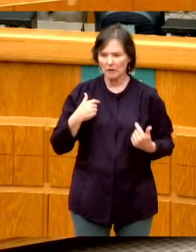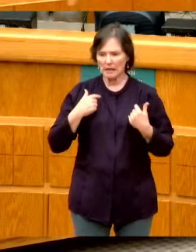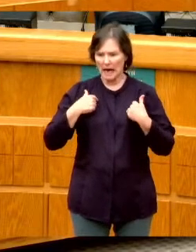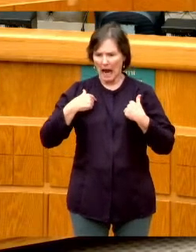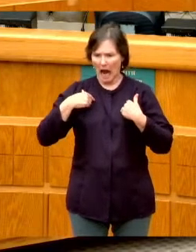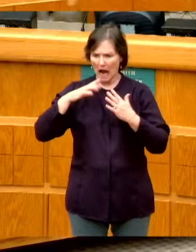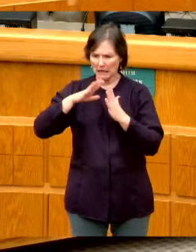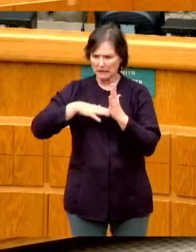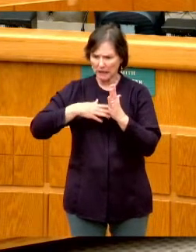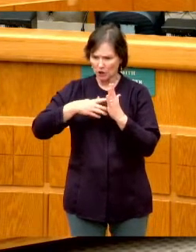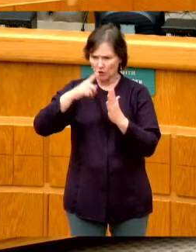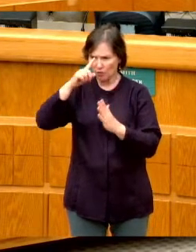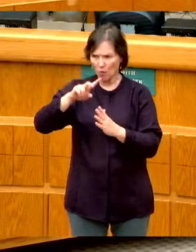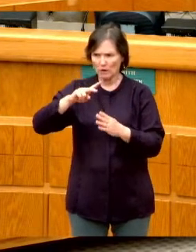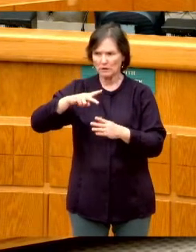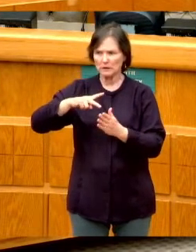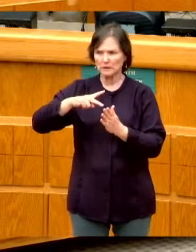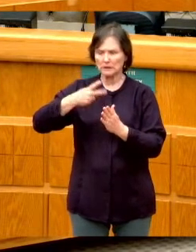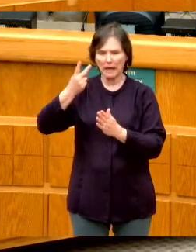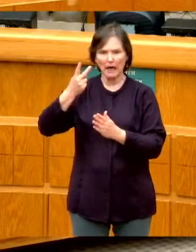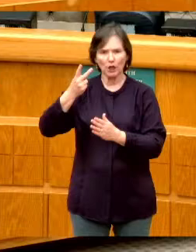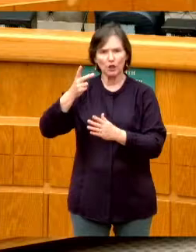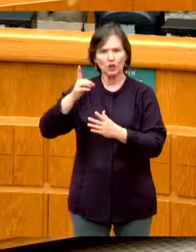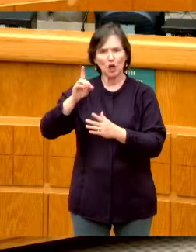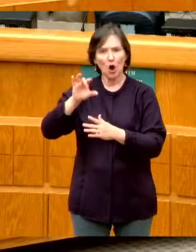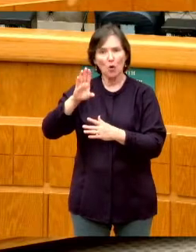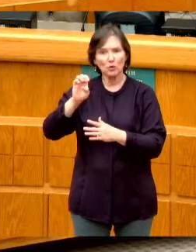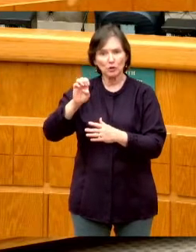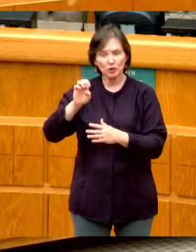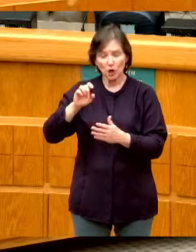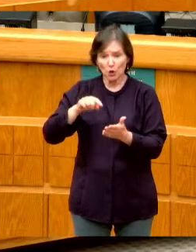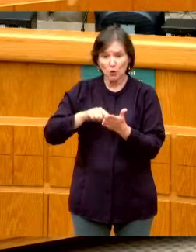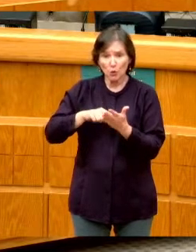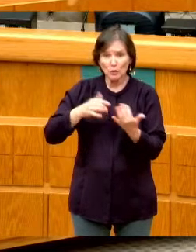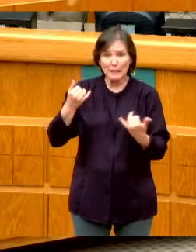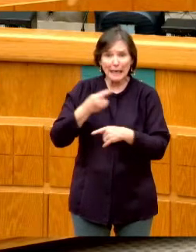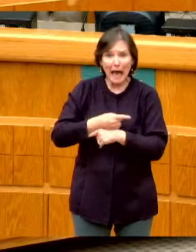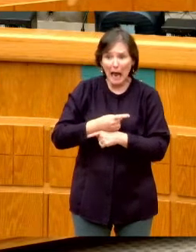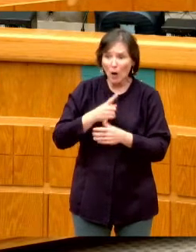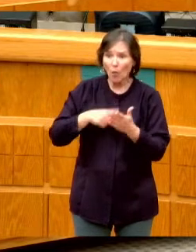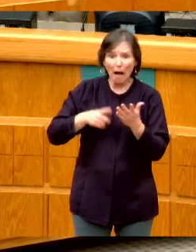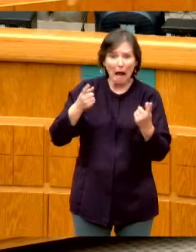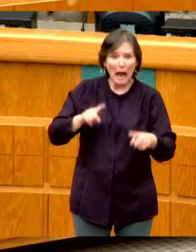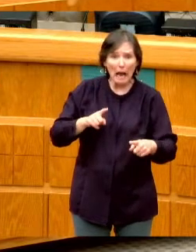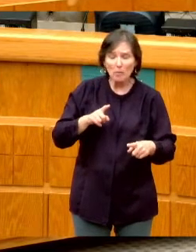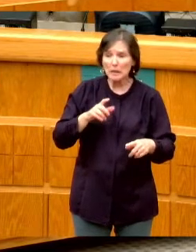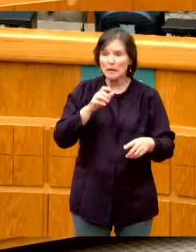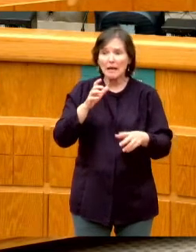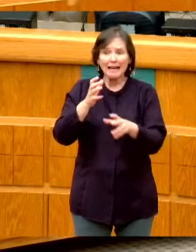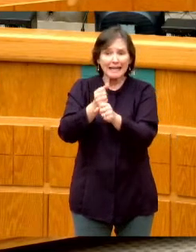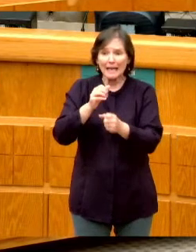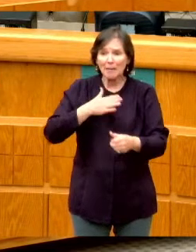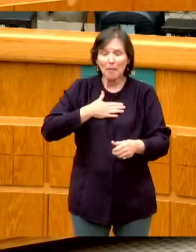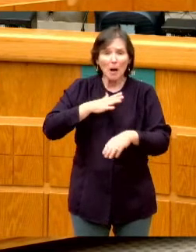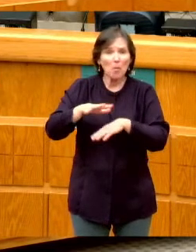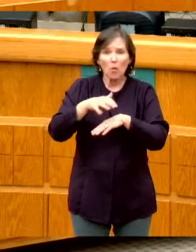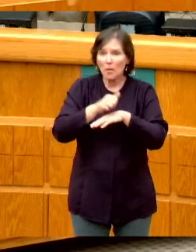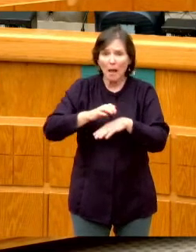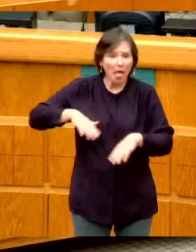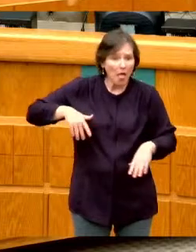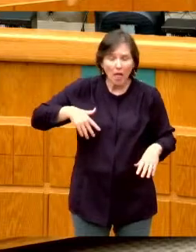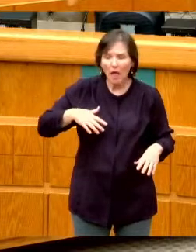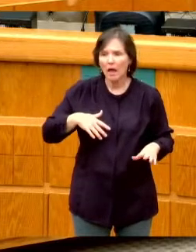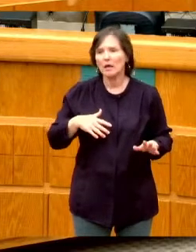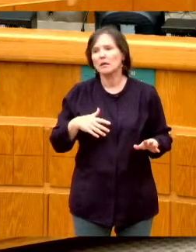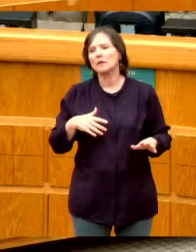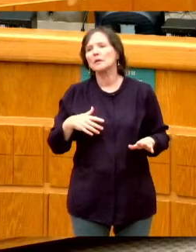contacted regarding my appointment, and it's due today. What's going to happen? So I think a few people have